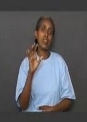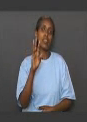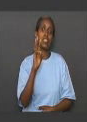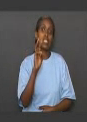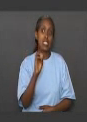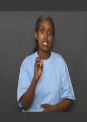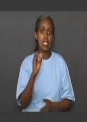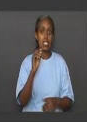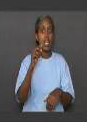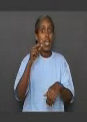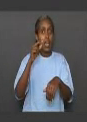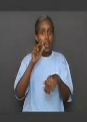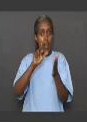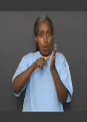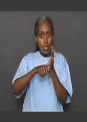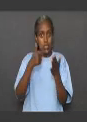8,760 hours in a year.